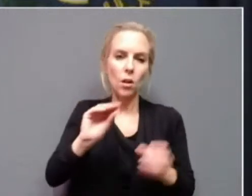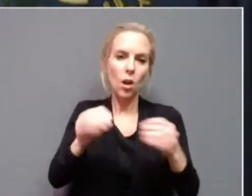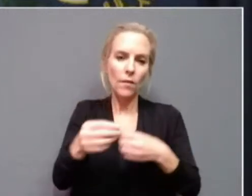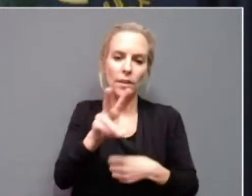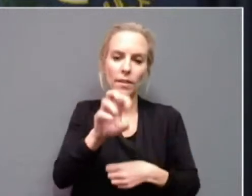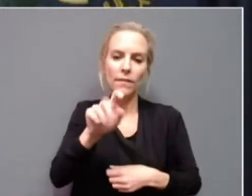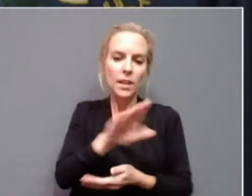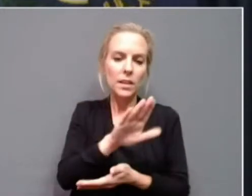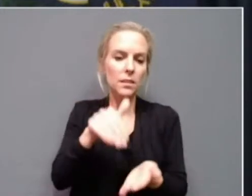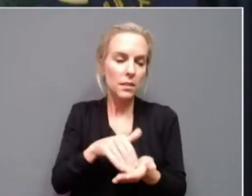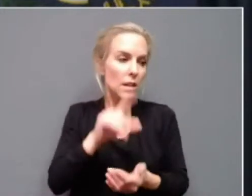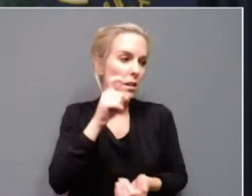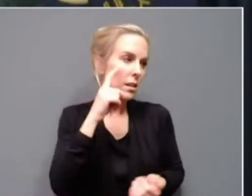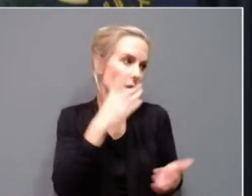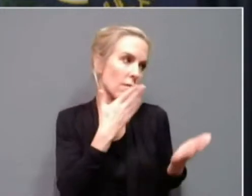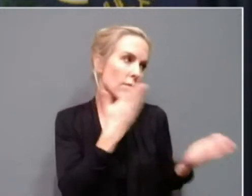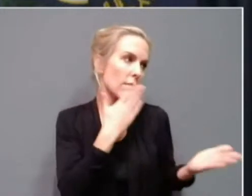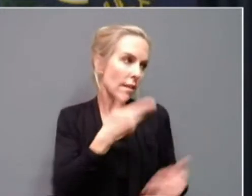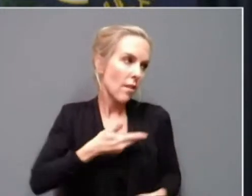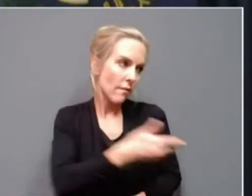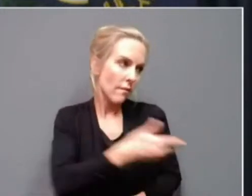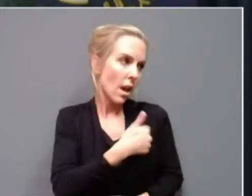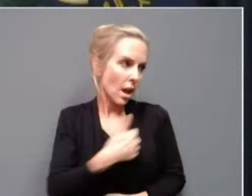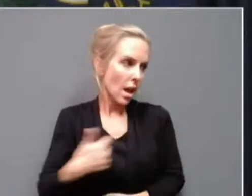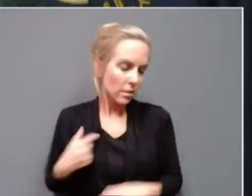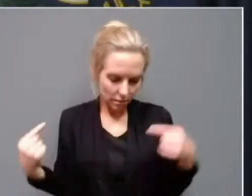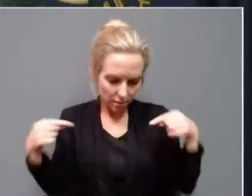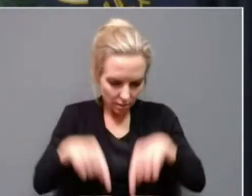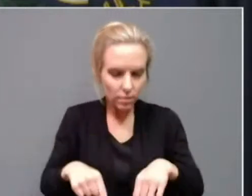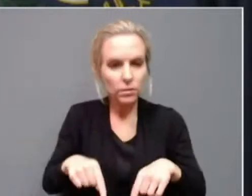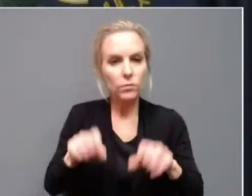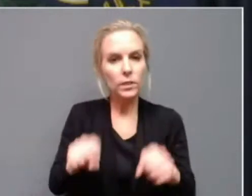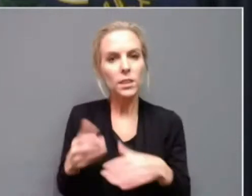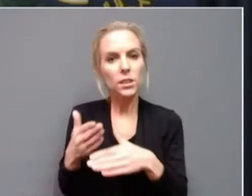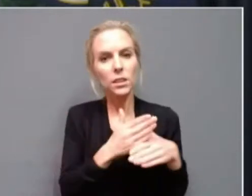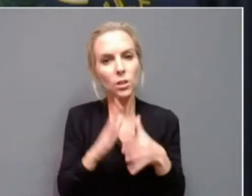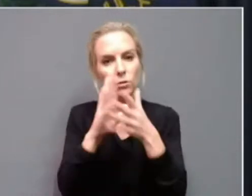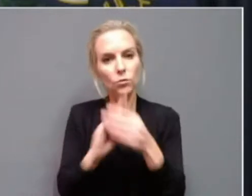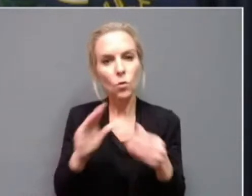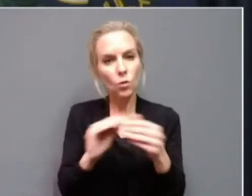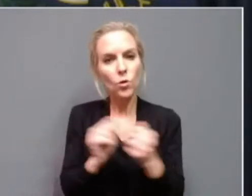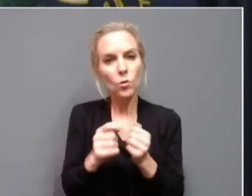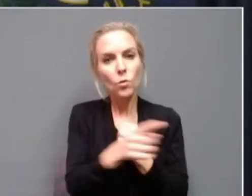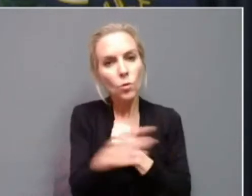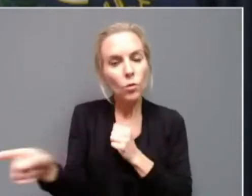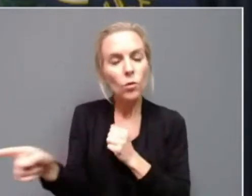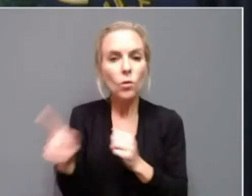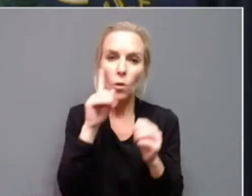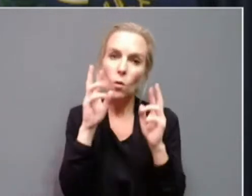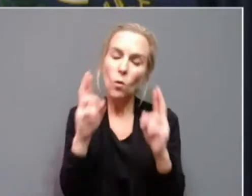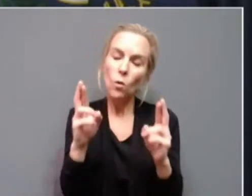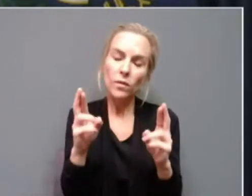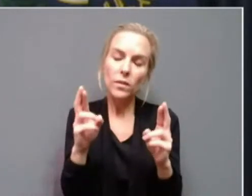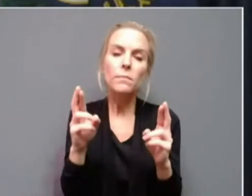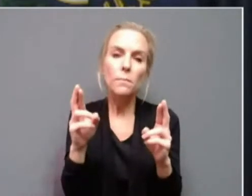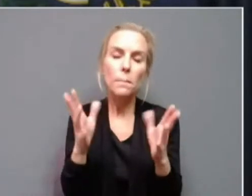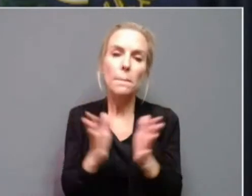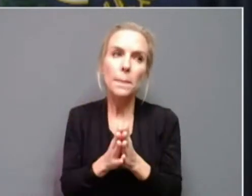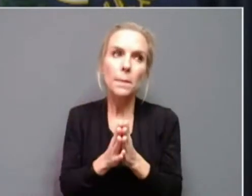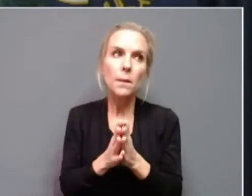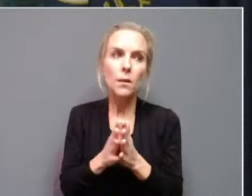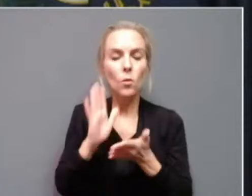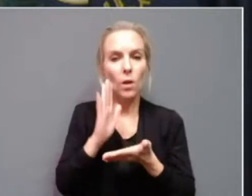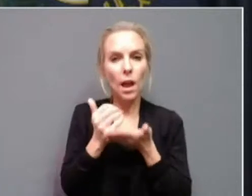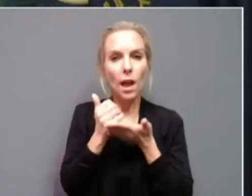you very much for inviting us to be able to tell our story, and hopefully it will help